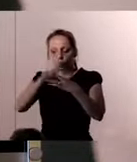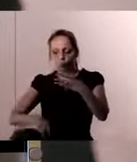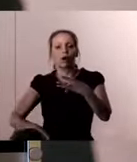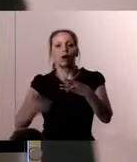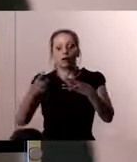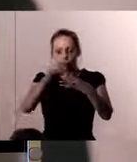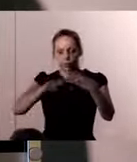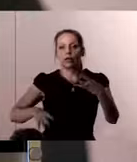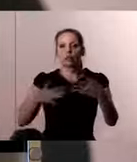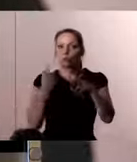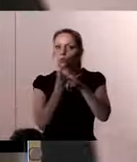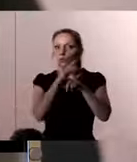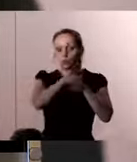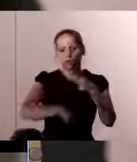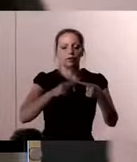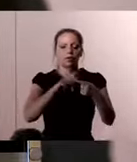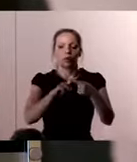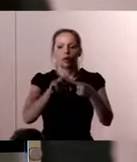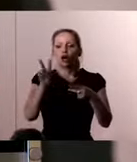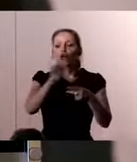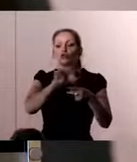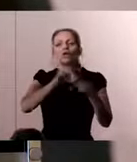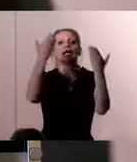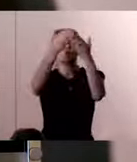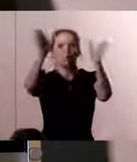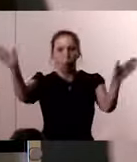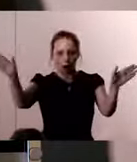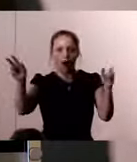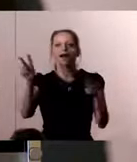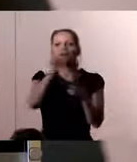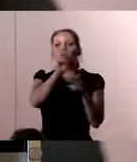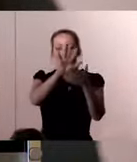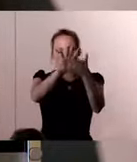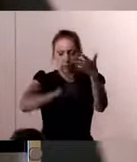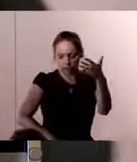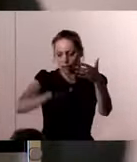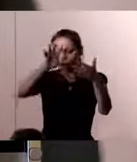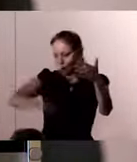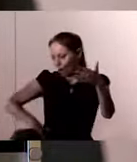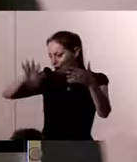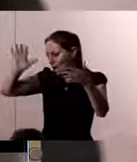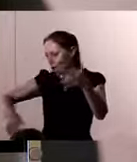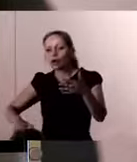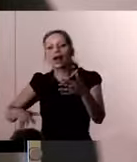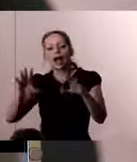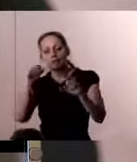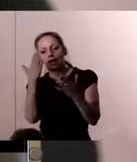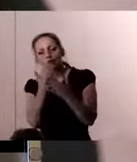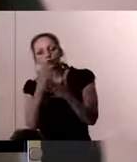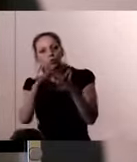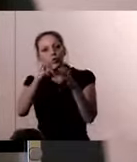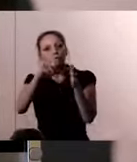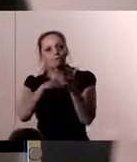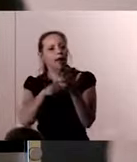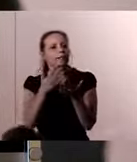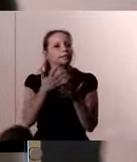about are read wide, read long, and fact check.